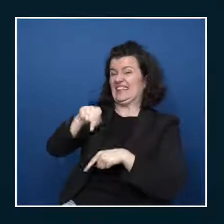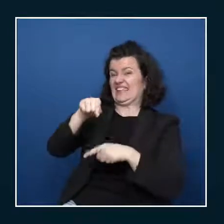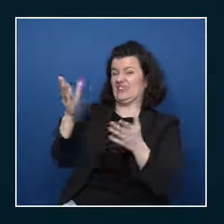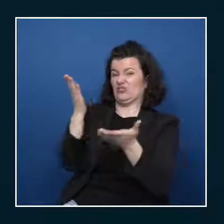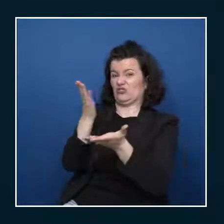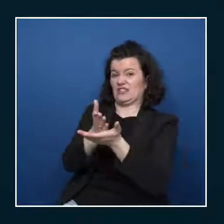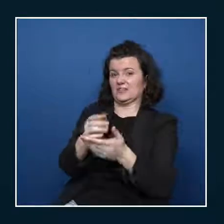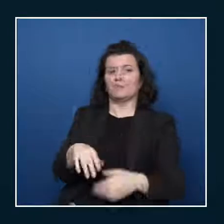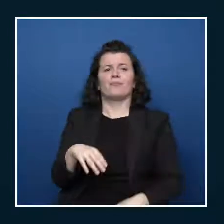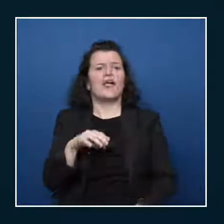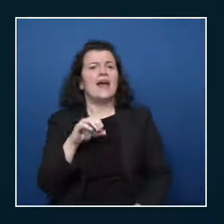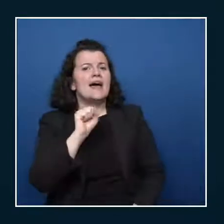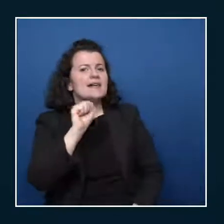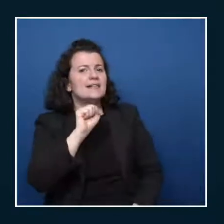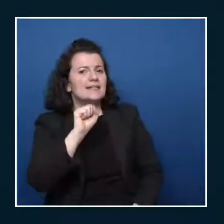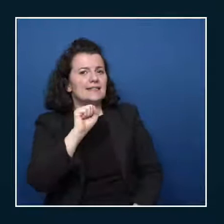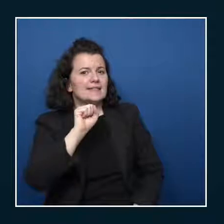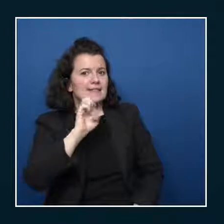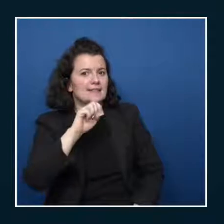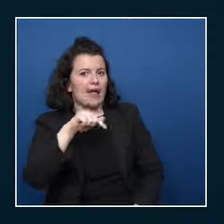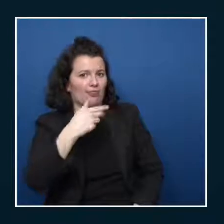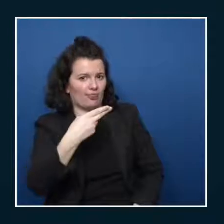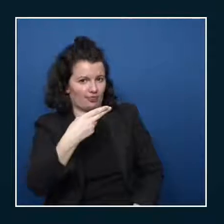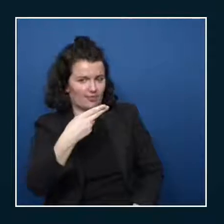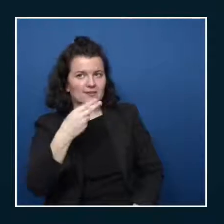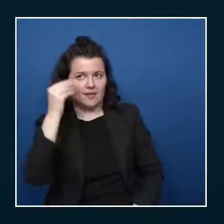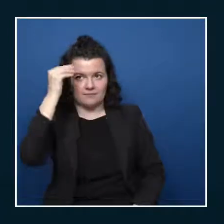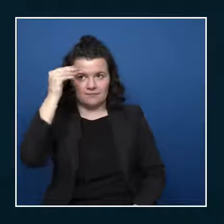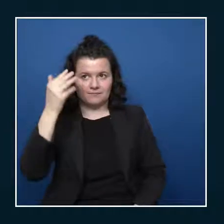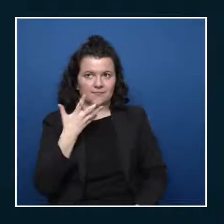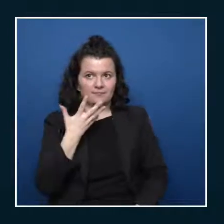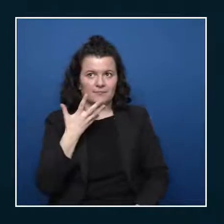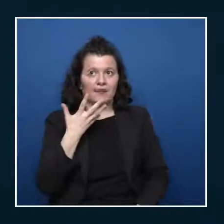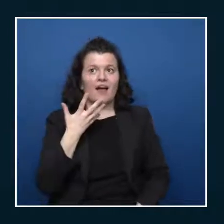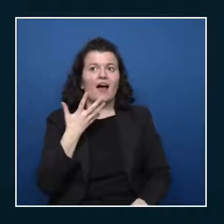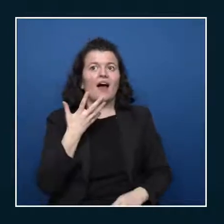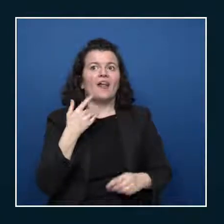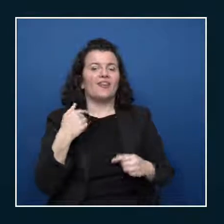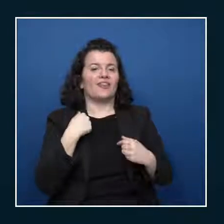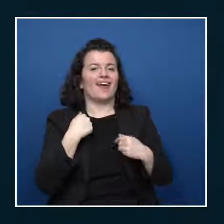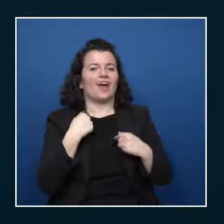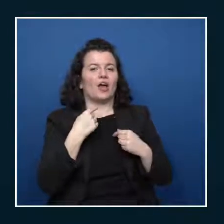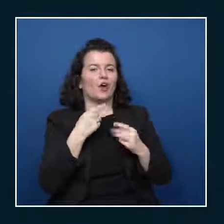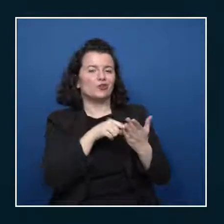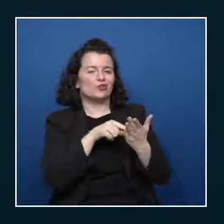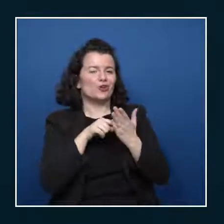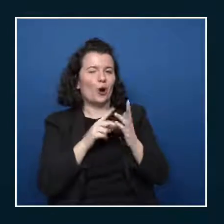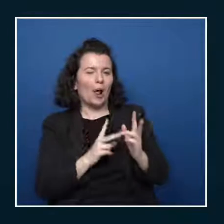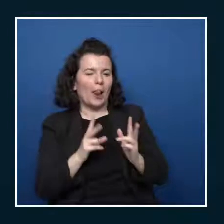honest, they give us a preview of the important segments. Look, people don't realize, but